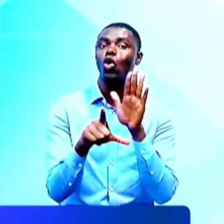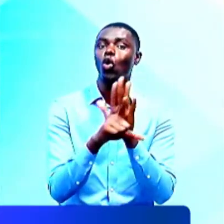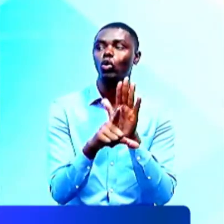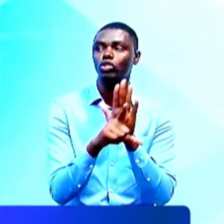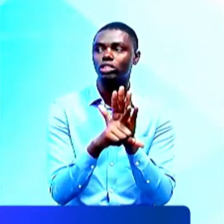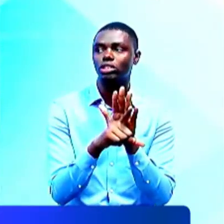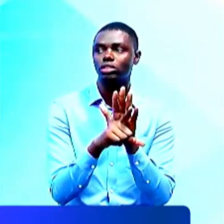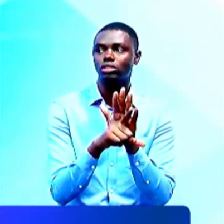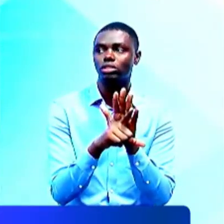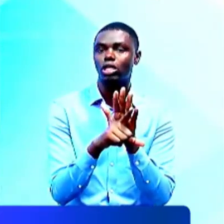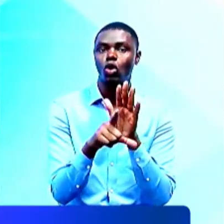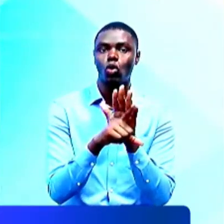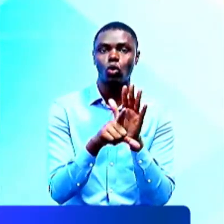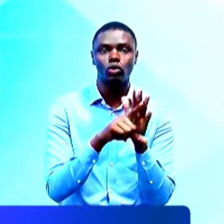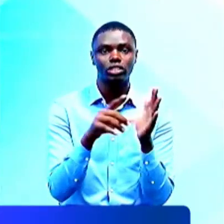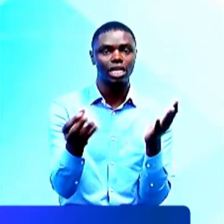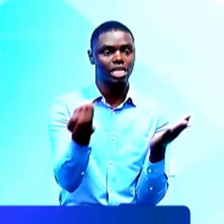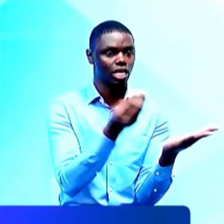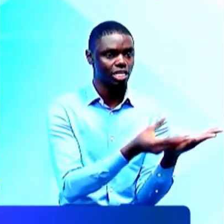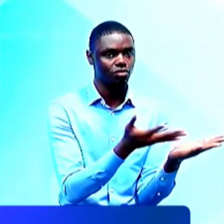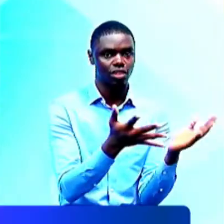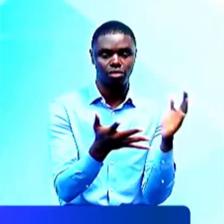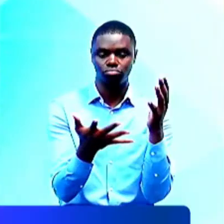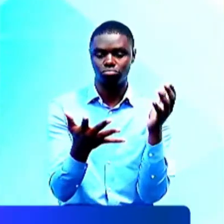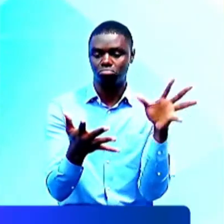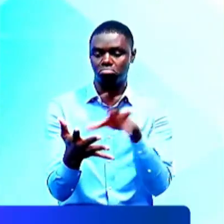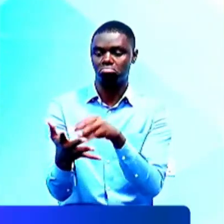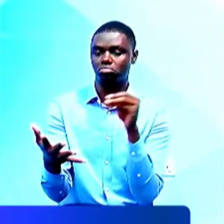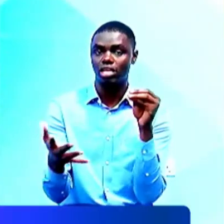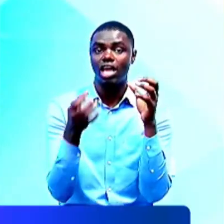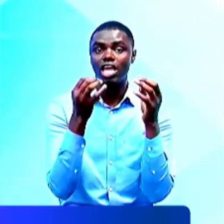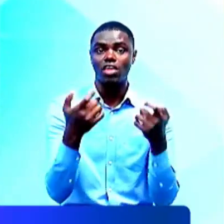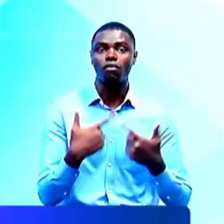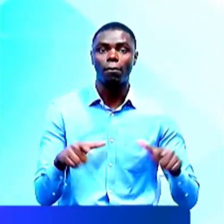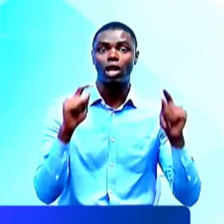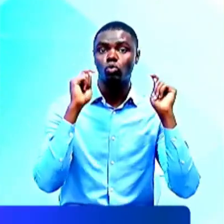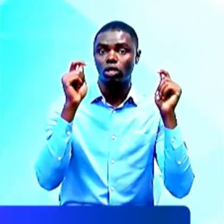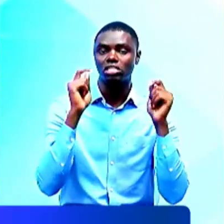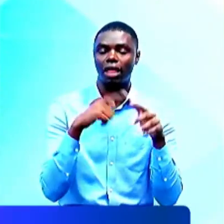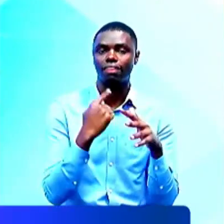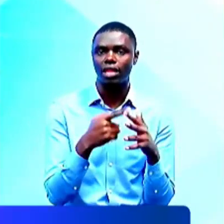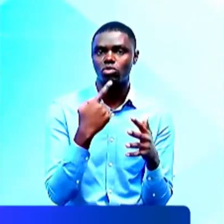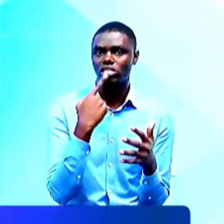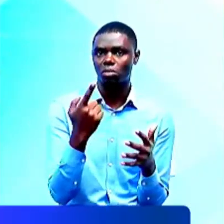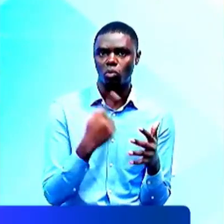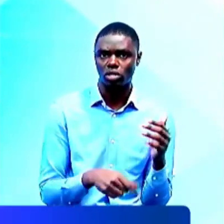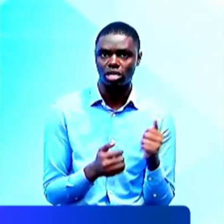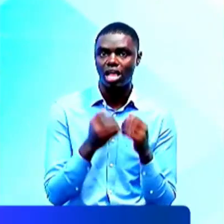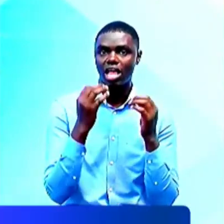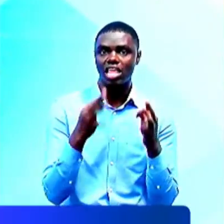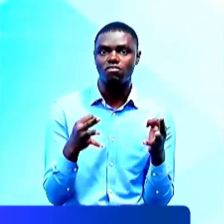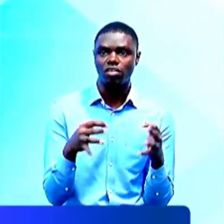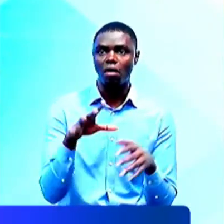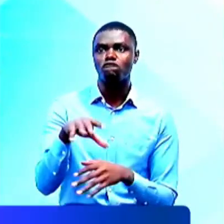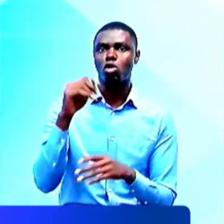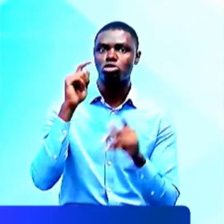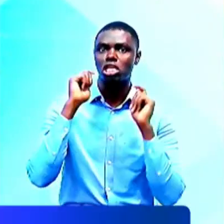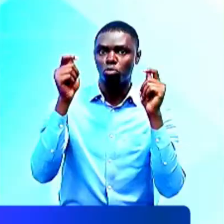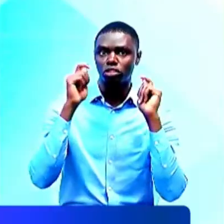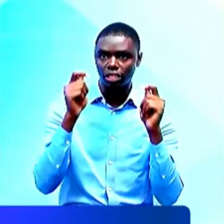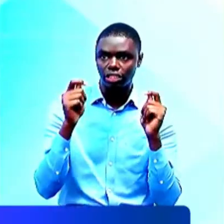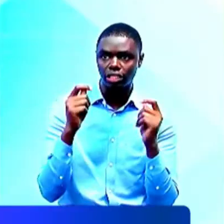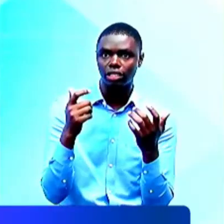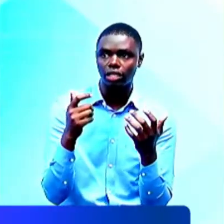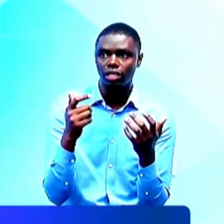then it takes from the other. If you tell me that I am allowed to demonstrate, but then you say that if I am found demonstrating